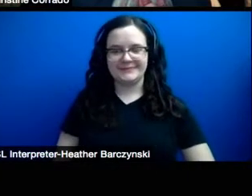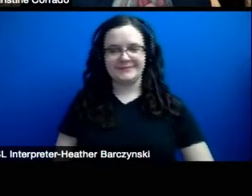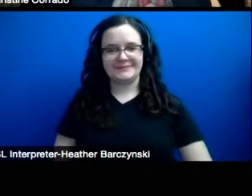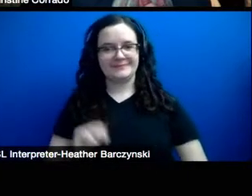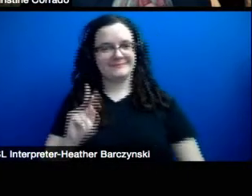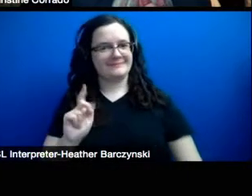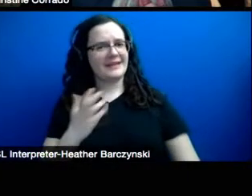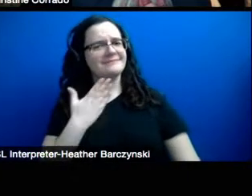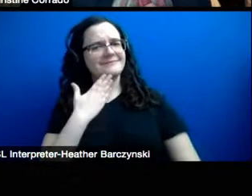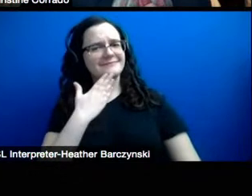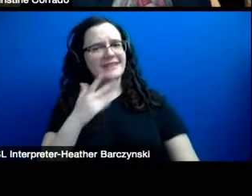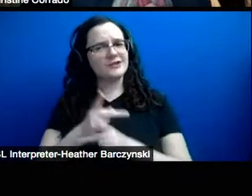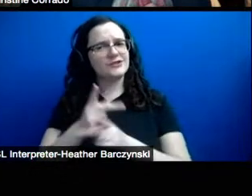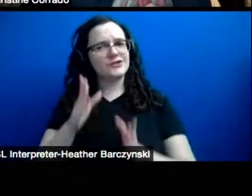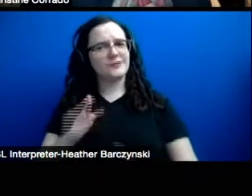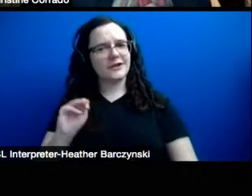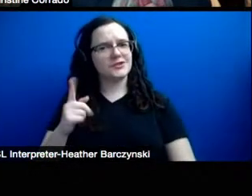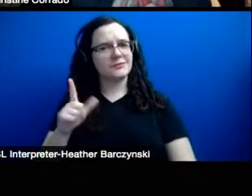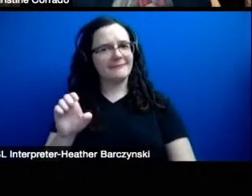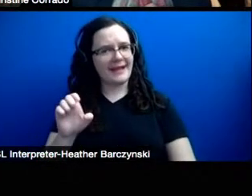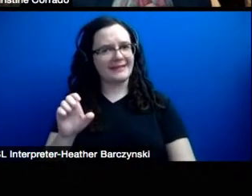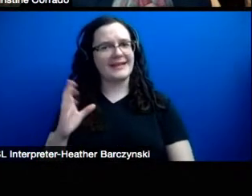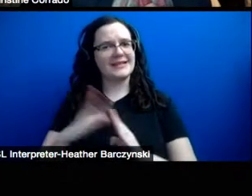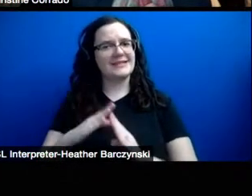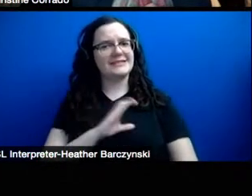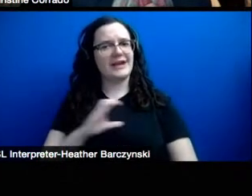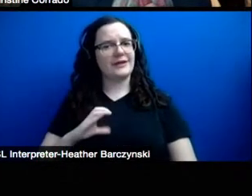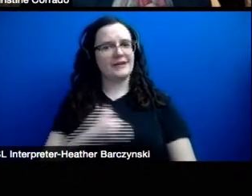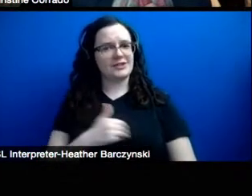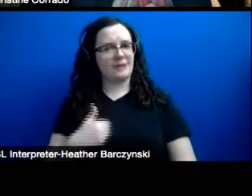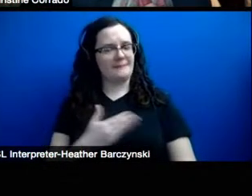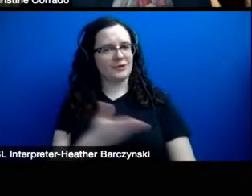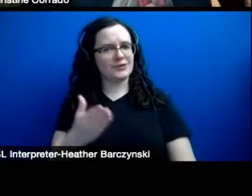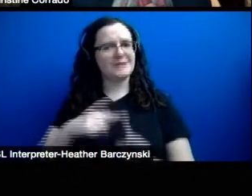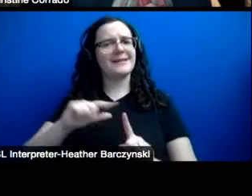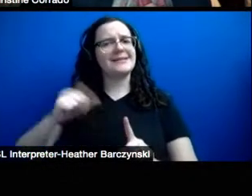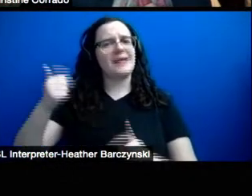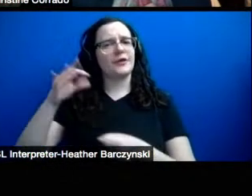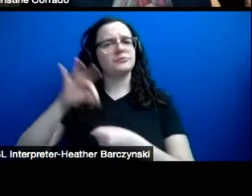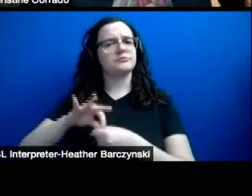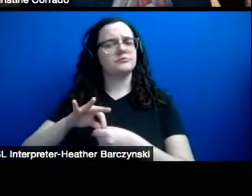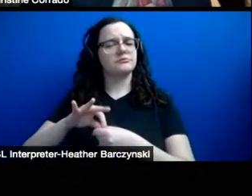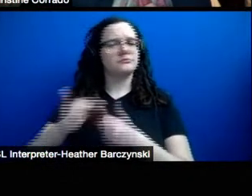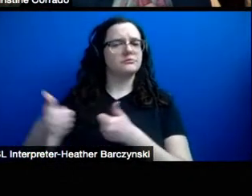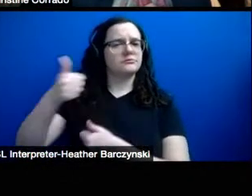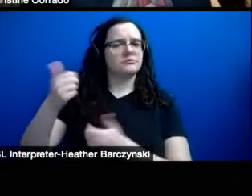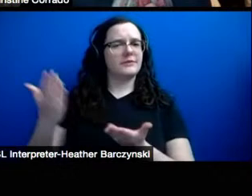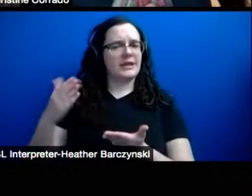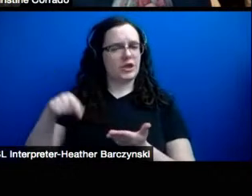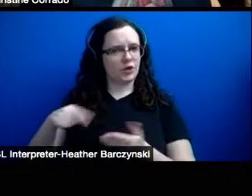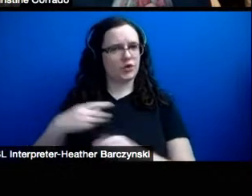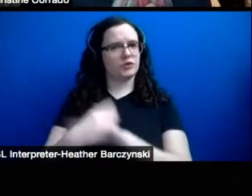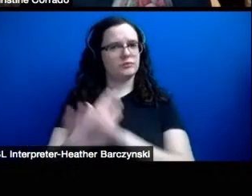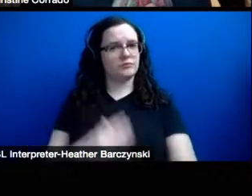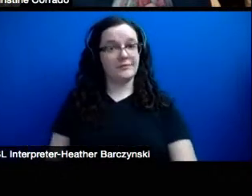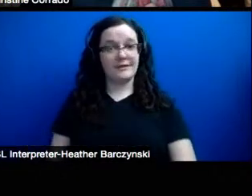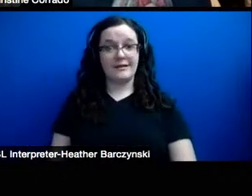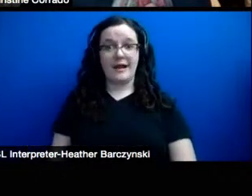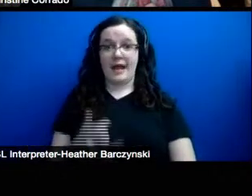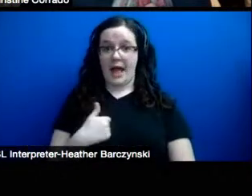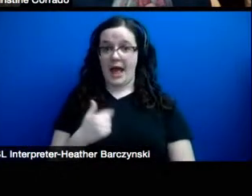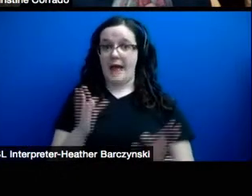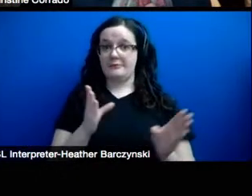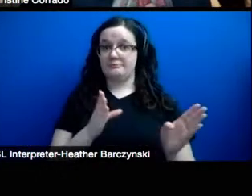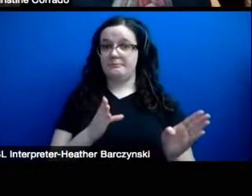Thanks, Supervisor Maley, Town Council members, and other elected officials on the call. I was going to say that one of the reasons